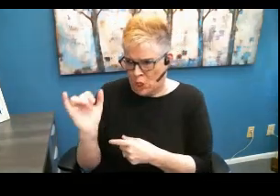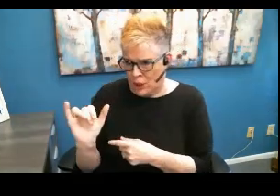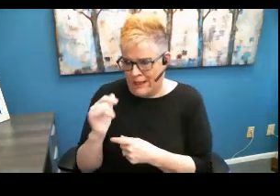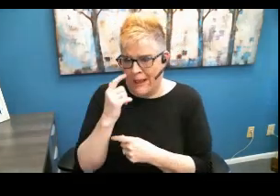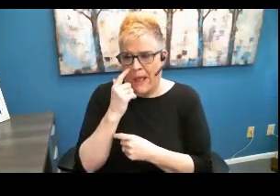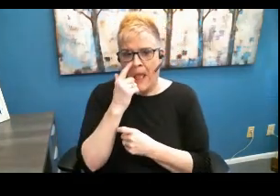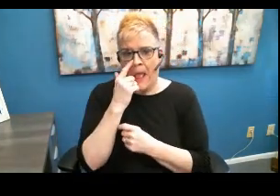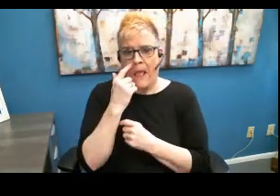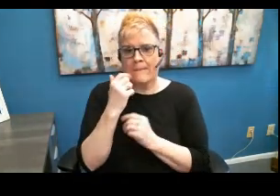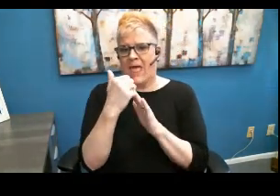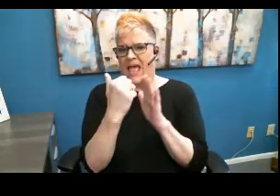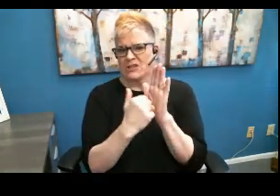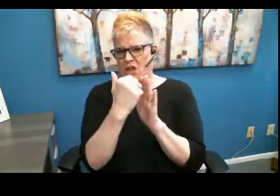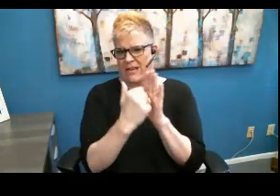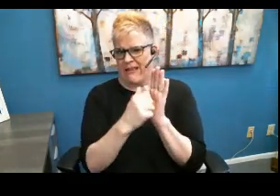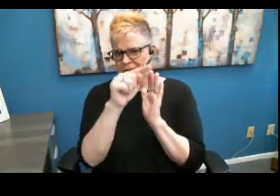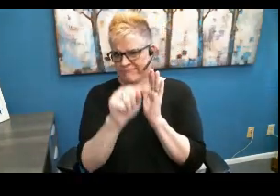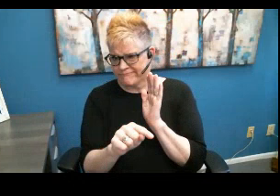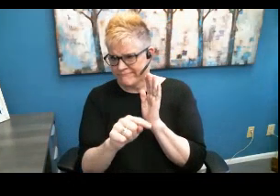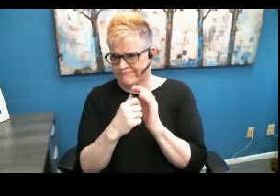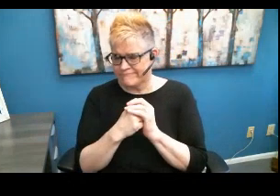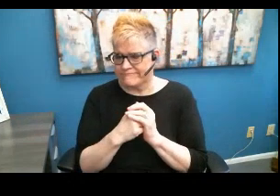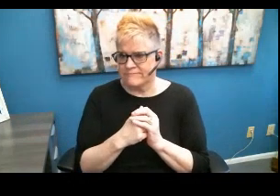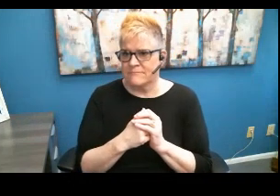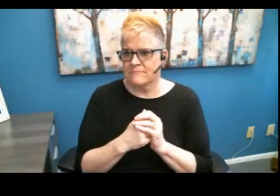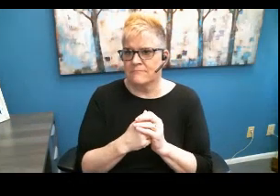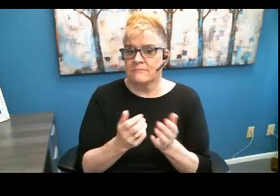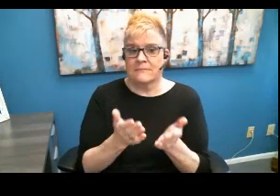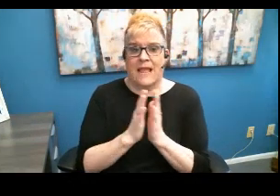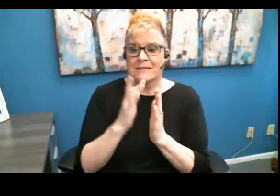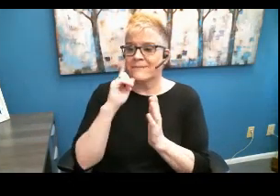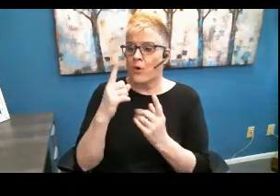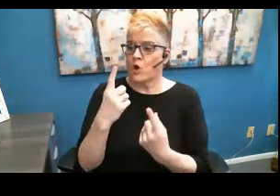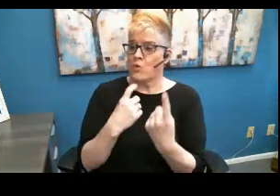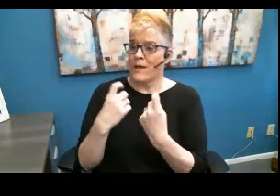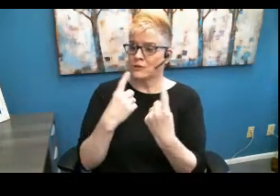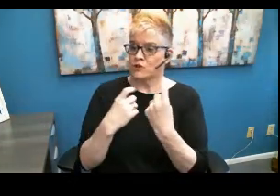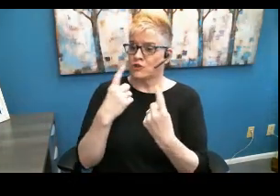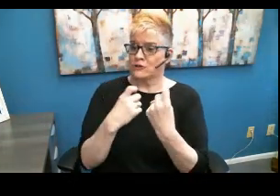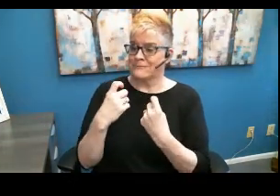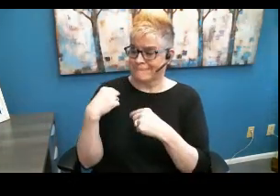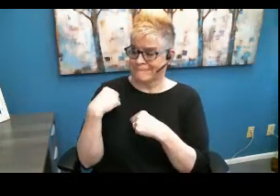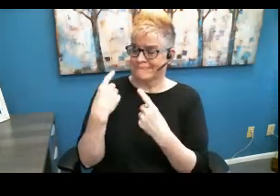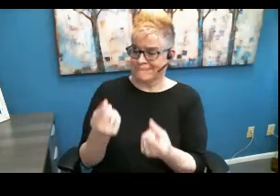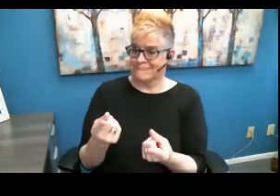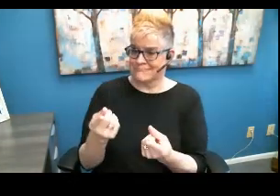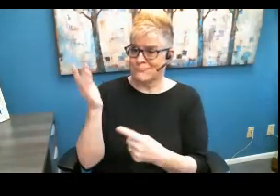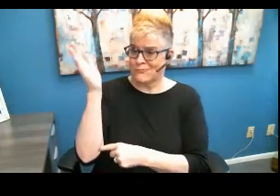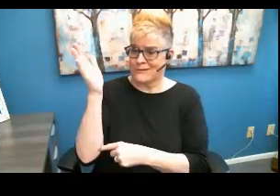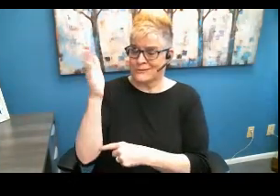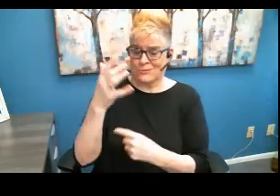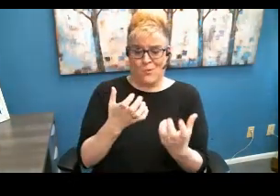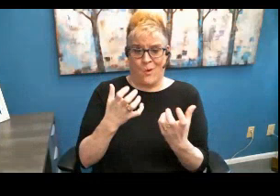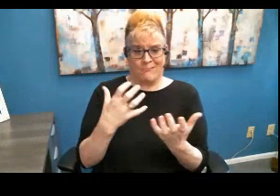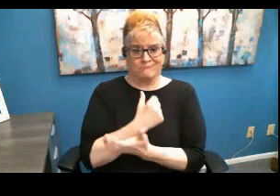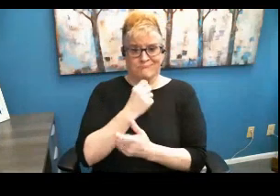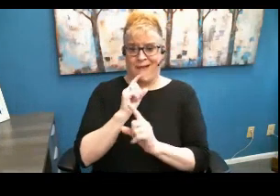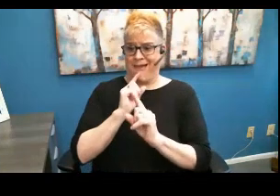out an agenda here today. Truly, we're asking for questions throughout the presentation. We're really here to answer your questions.